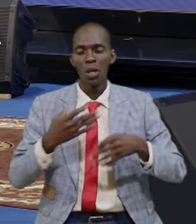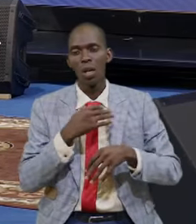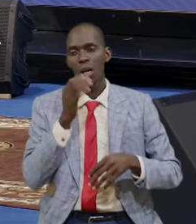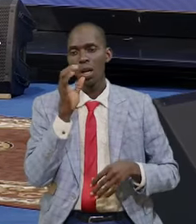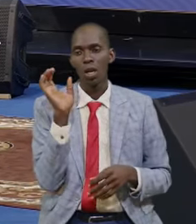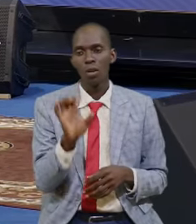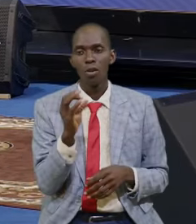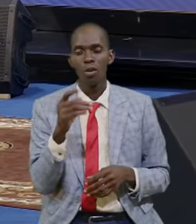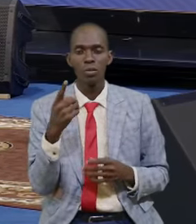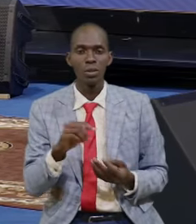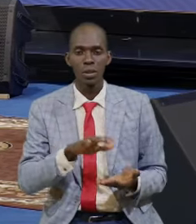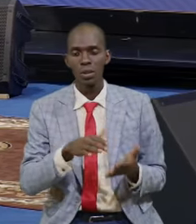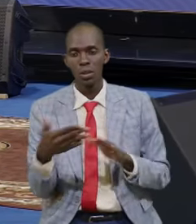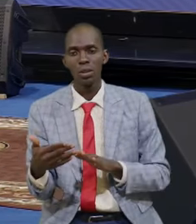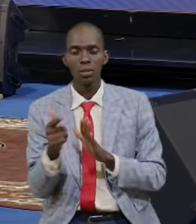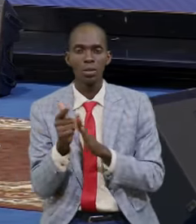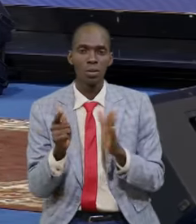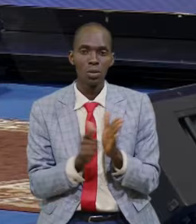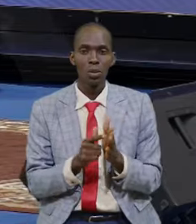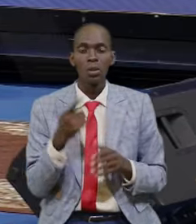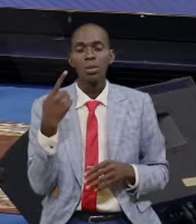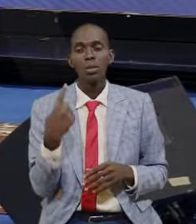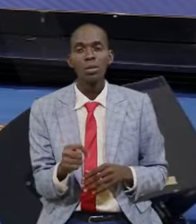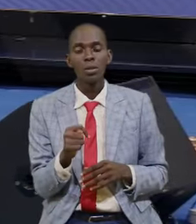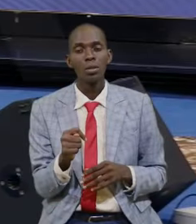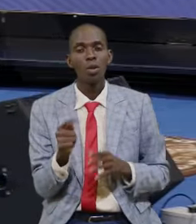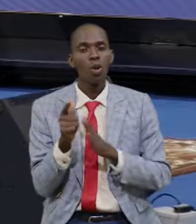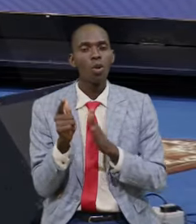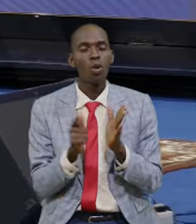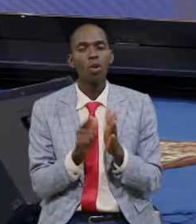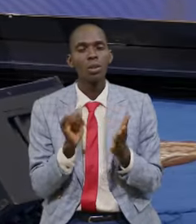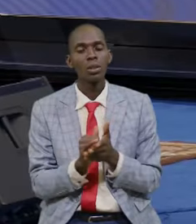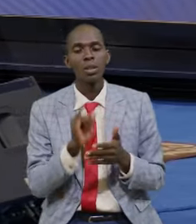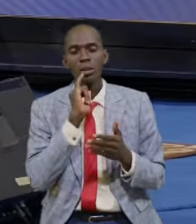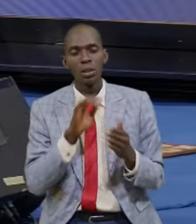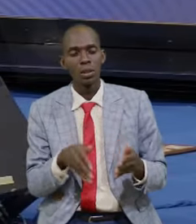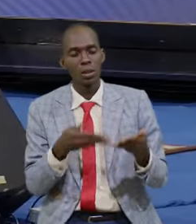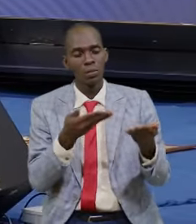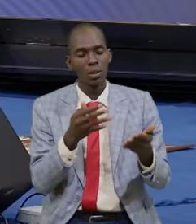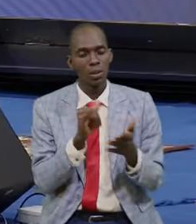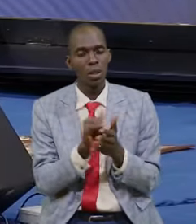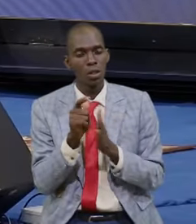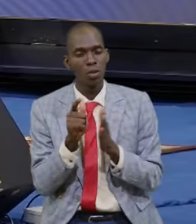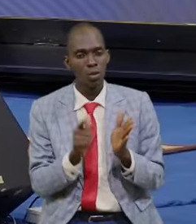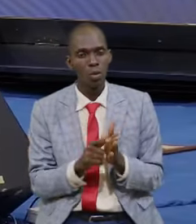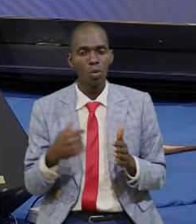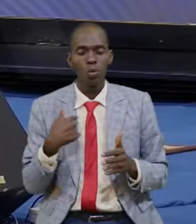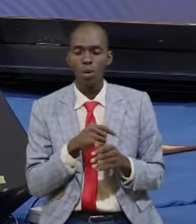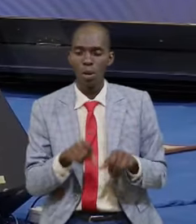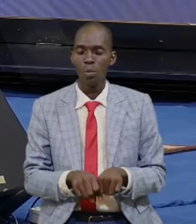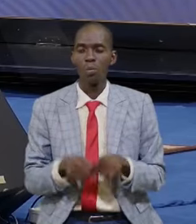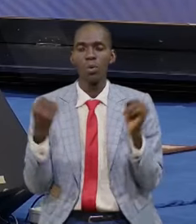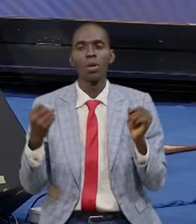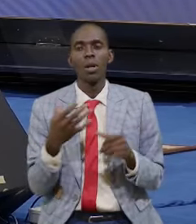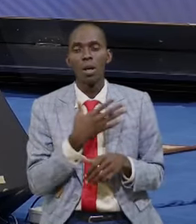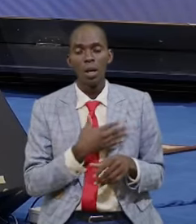of the dead law. The law that had been given and the law were broken. We broke the law. And because